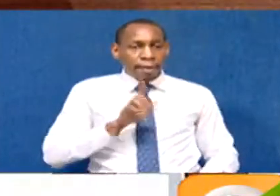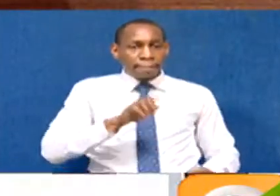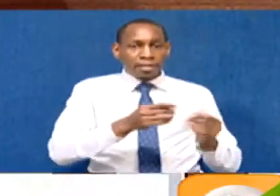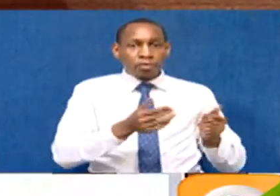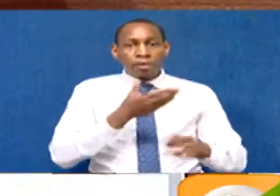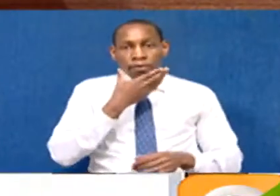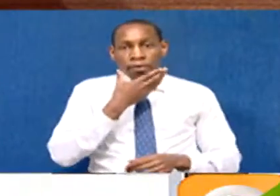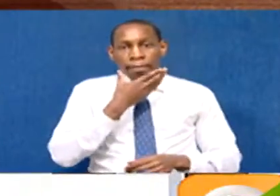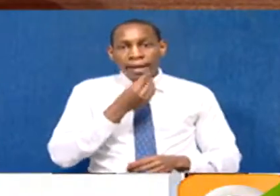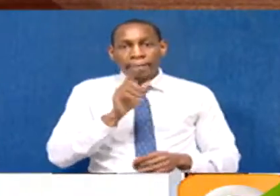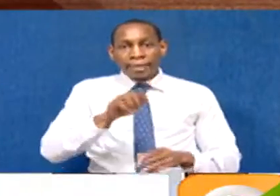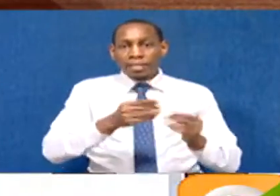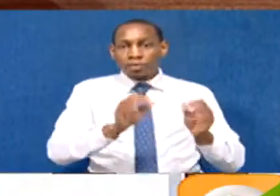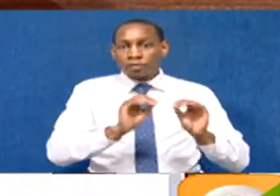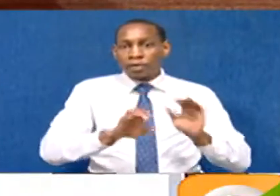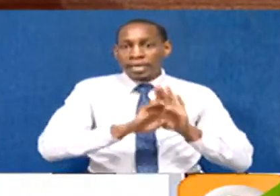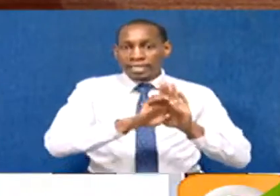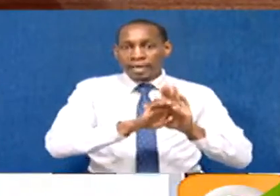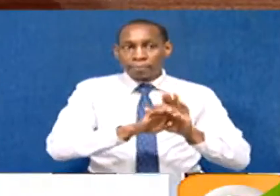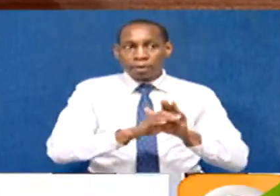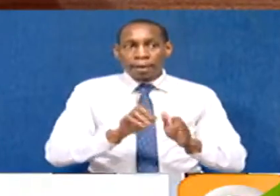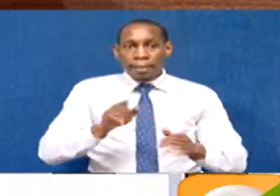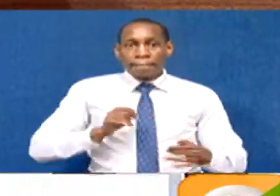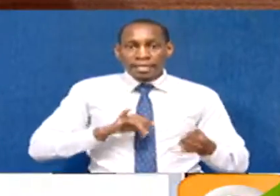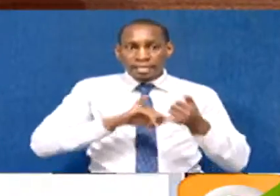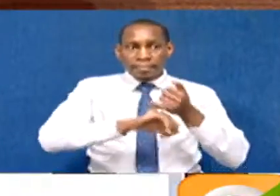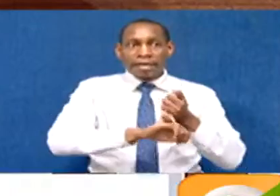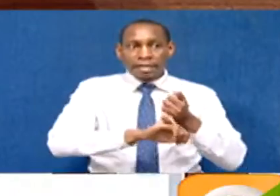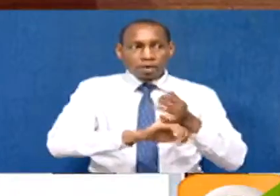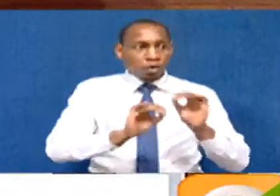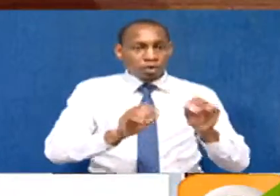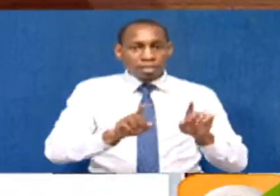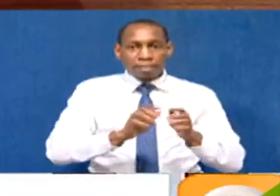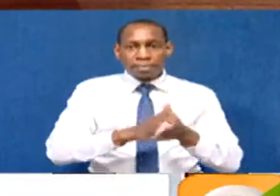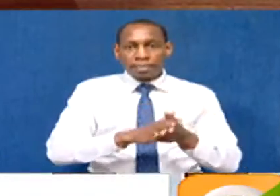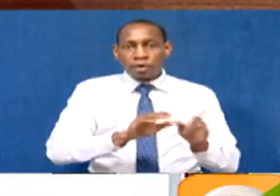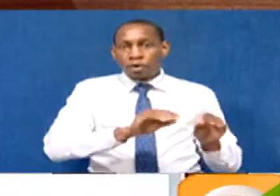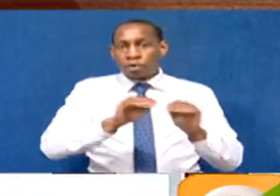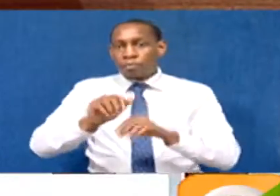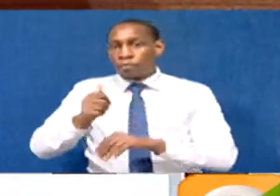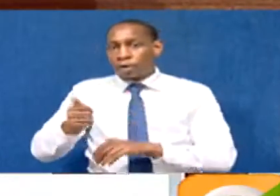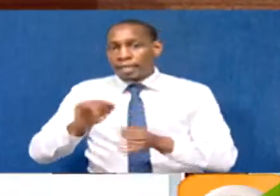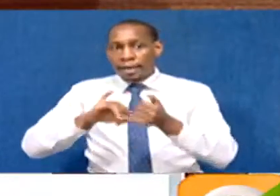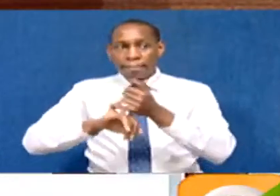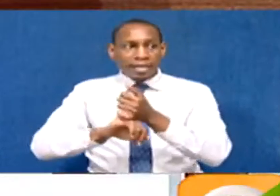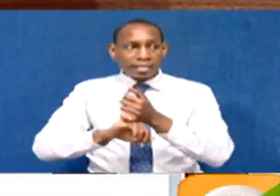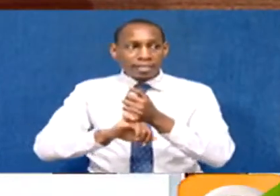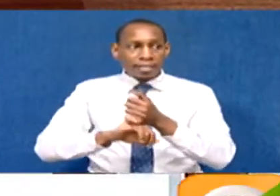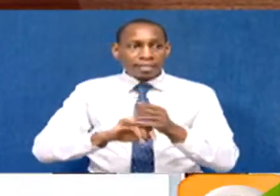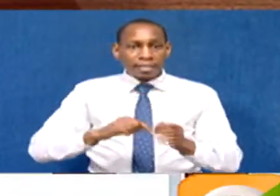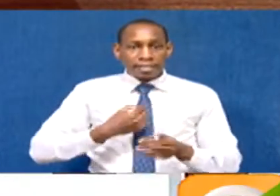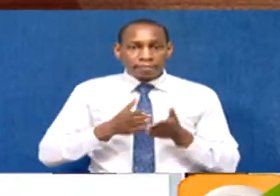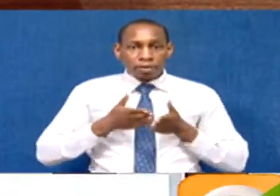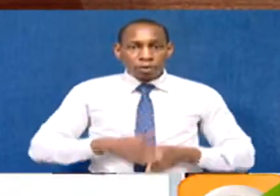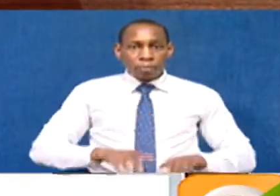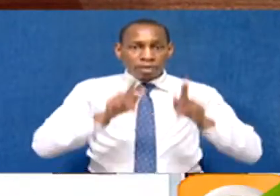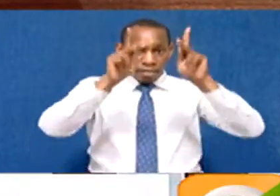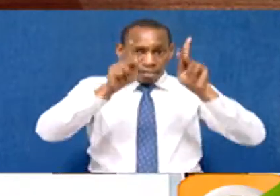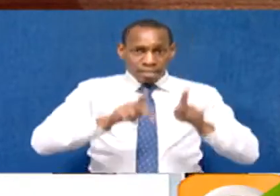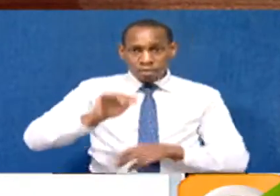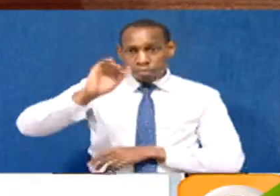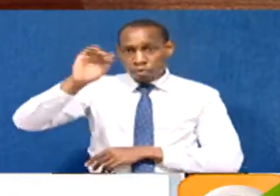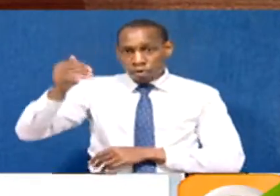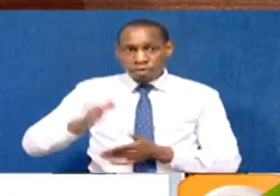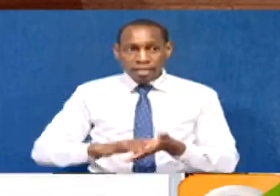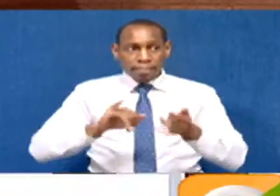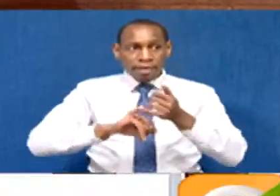have to deal with. Yeah. For example, you don't have to get married and leave your home and go elsewhere. I was born in Kisumu County.